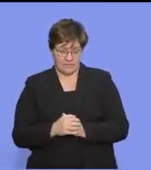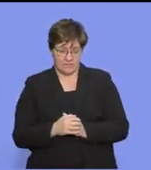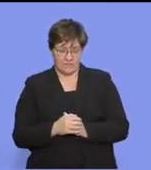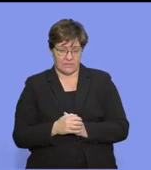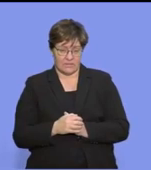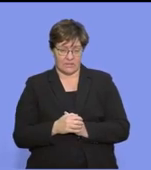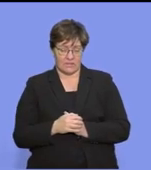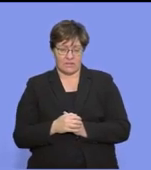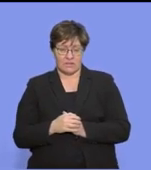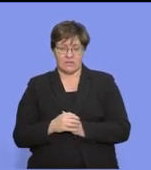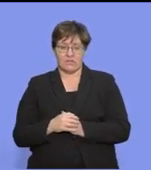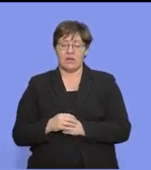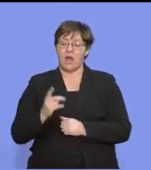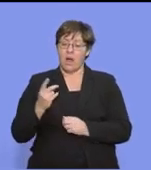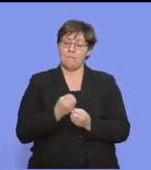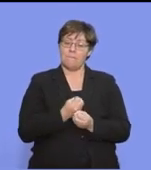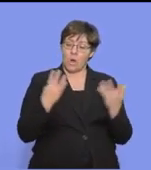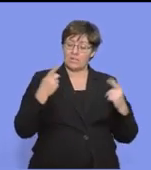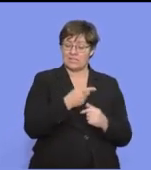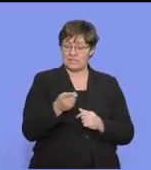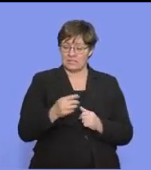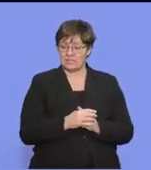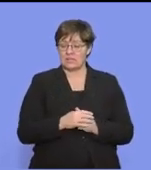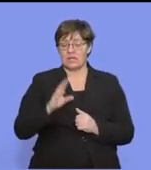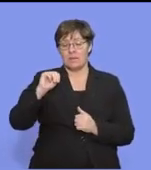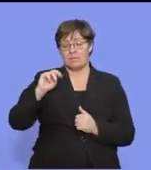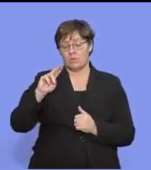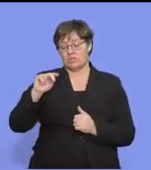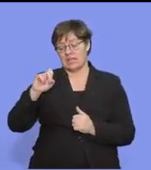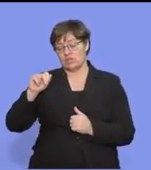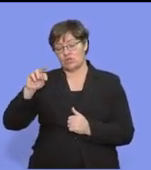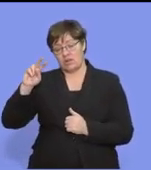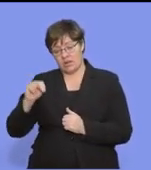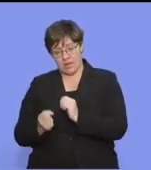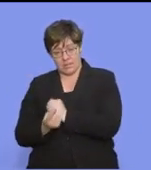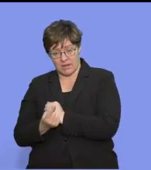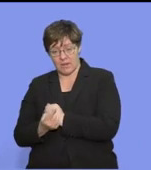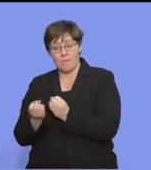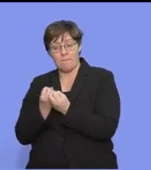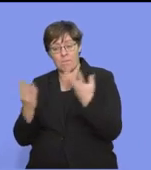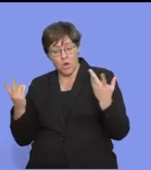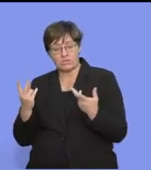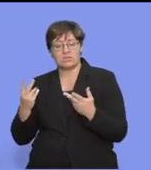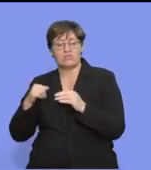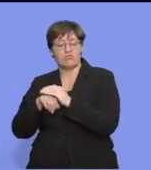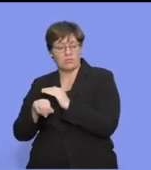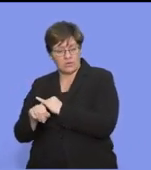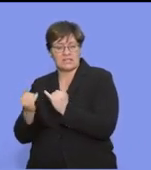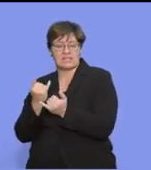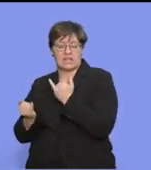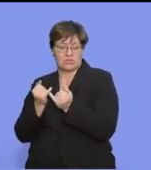of mutations. So not all offspring. And because most organisms